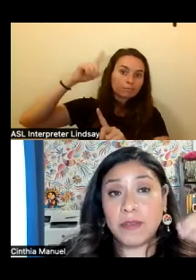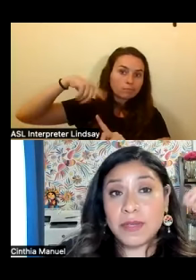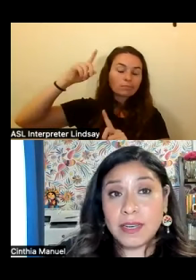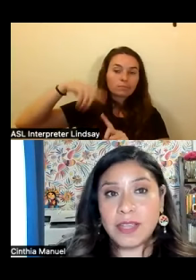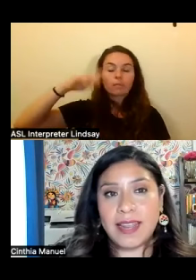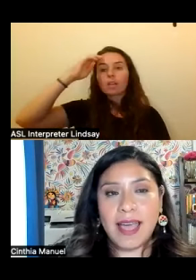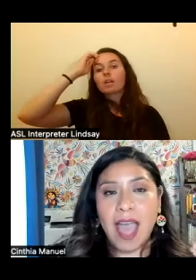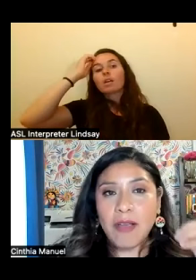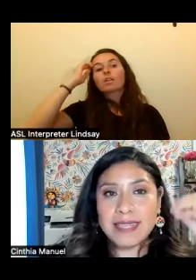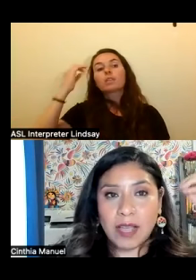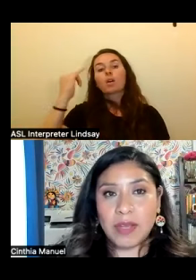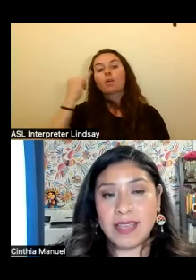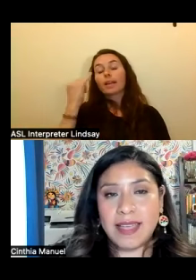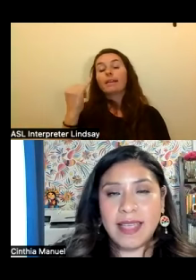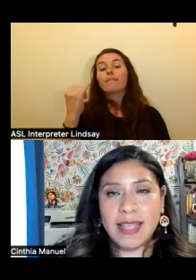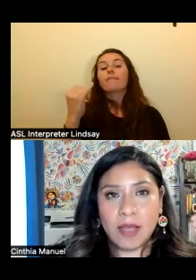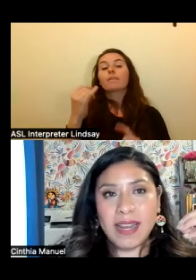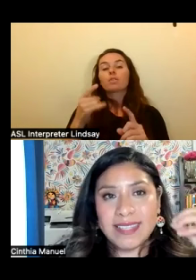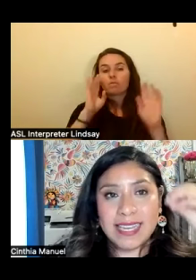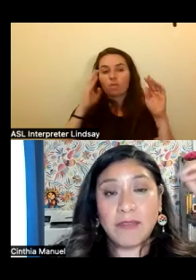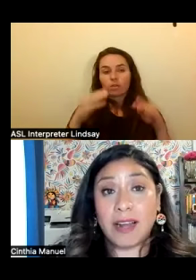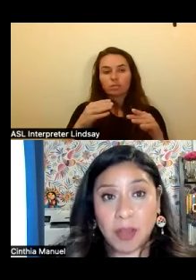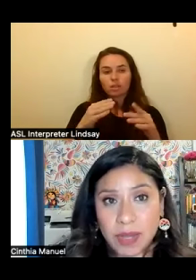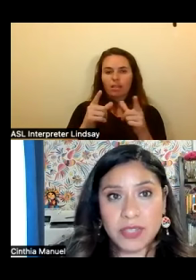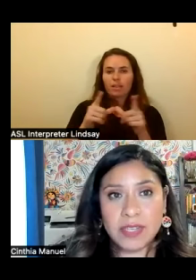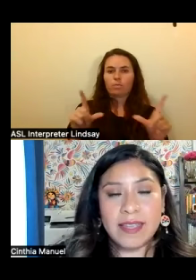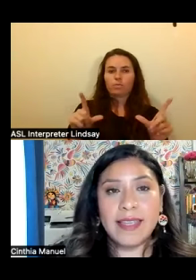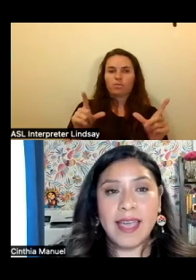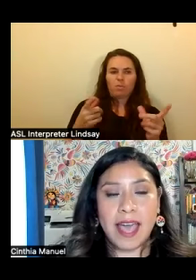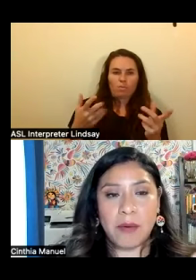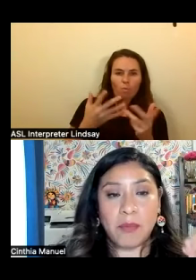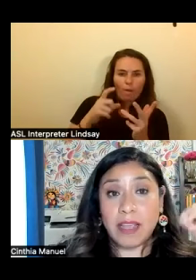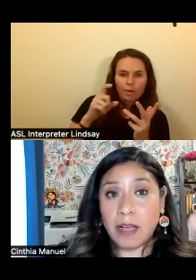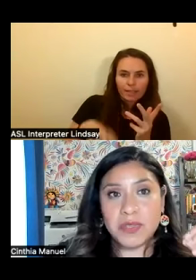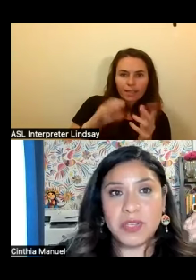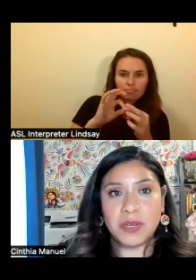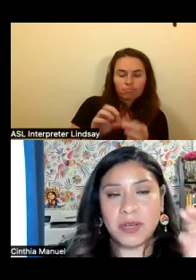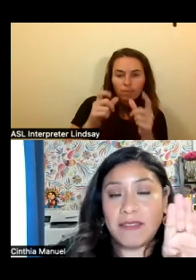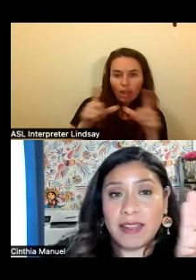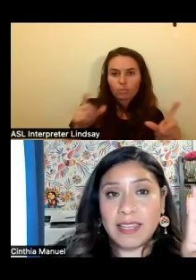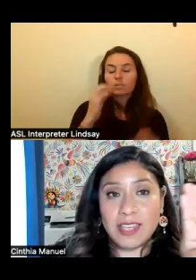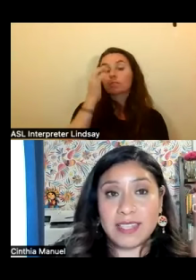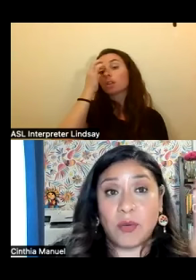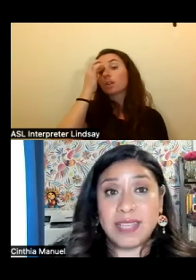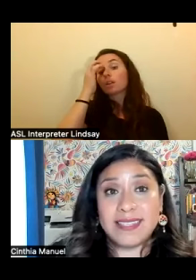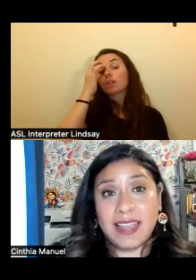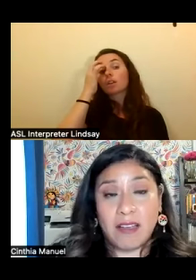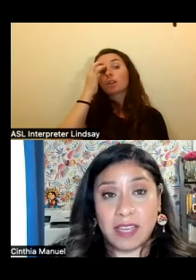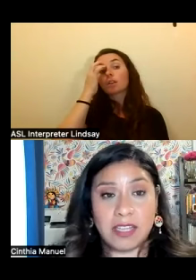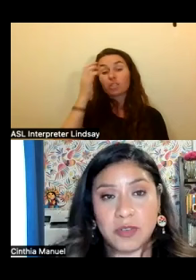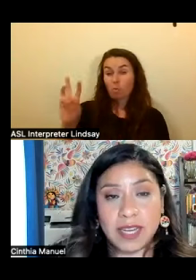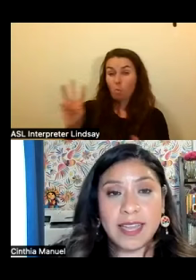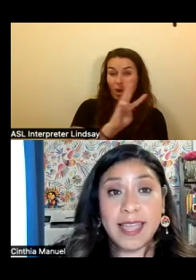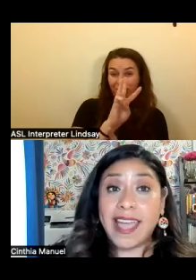So if we start looking at how is language, like what is the need for language when it comes to even just the west side